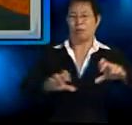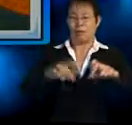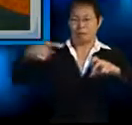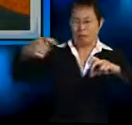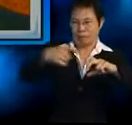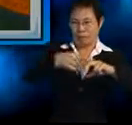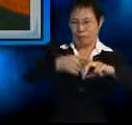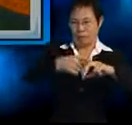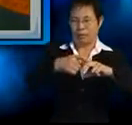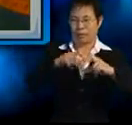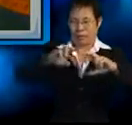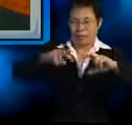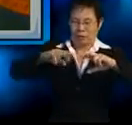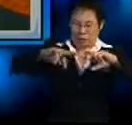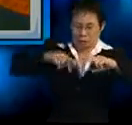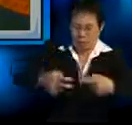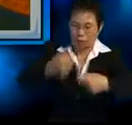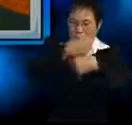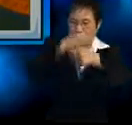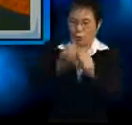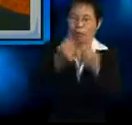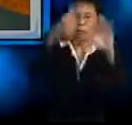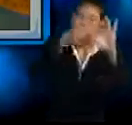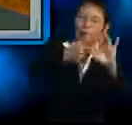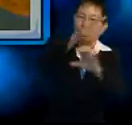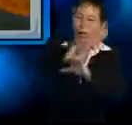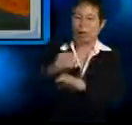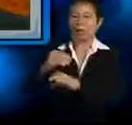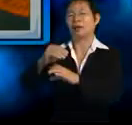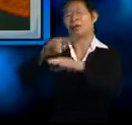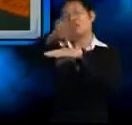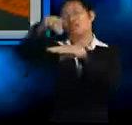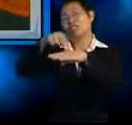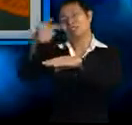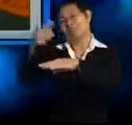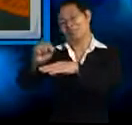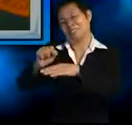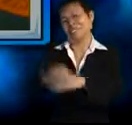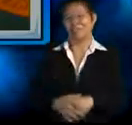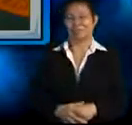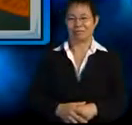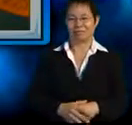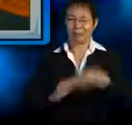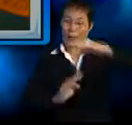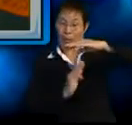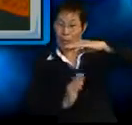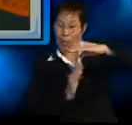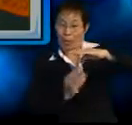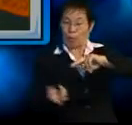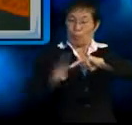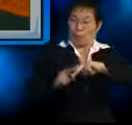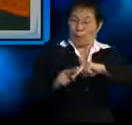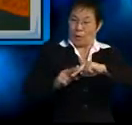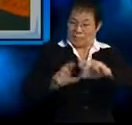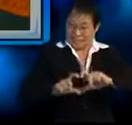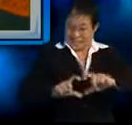and minerals resulted in the formation of petroleum and natural gas. Underneath the